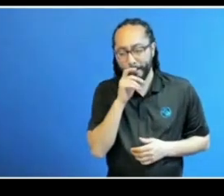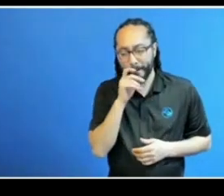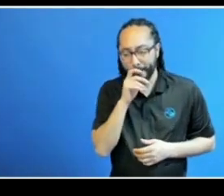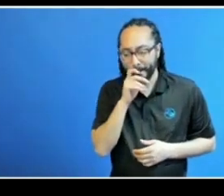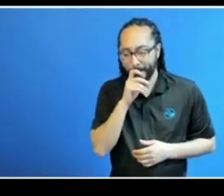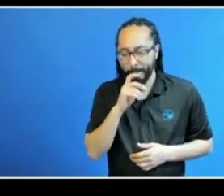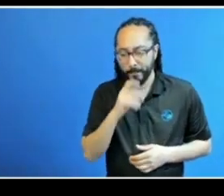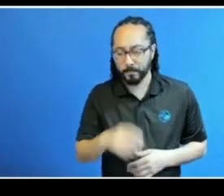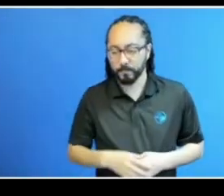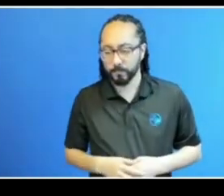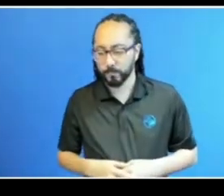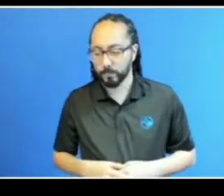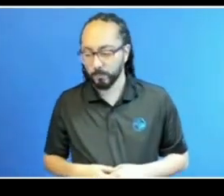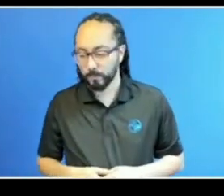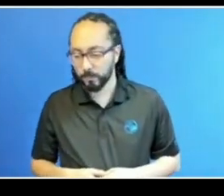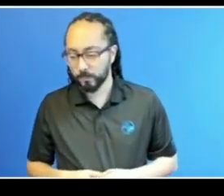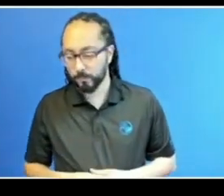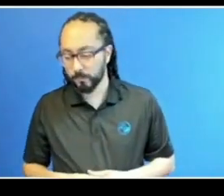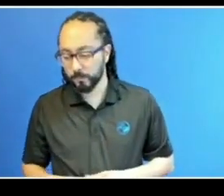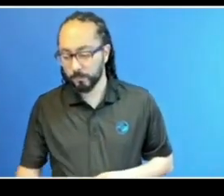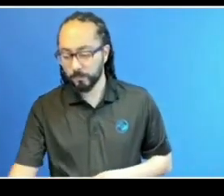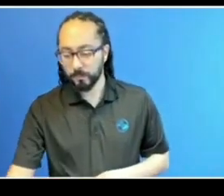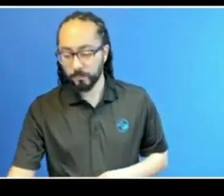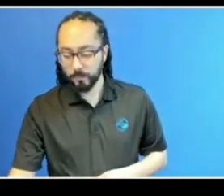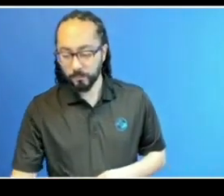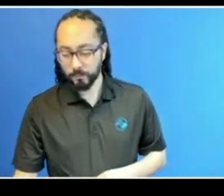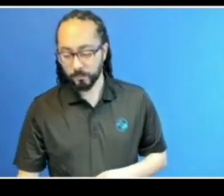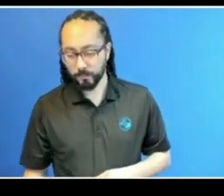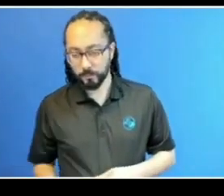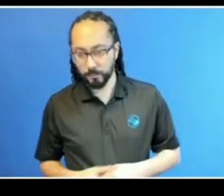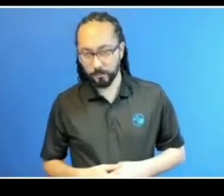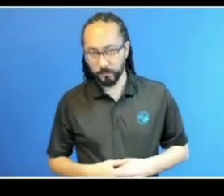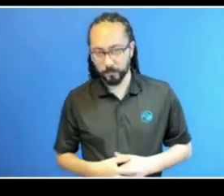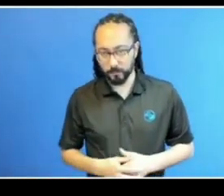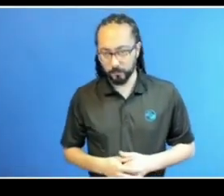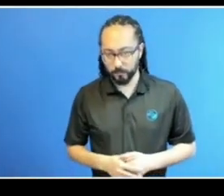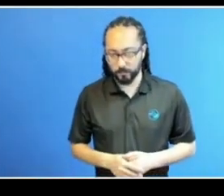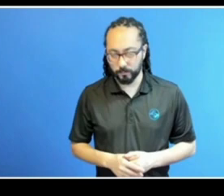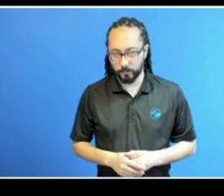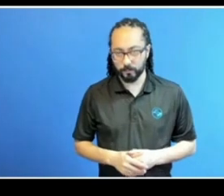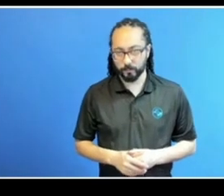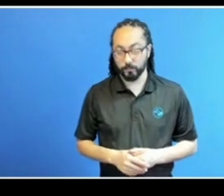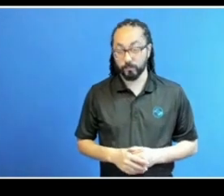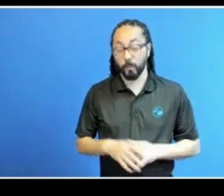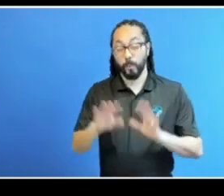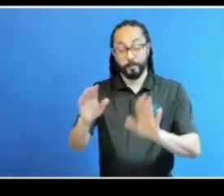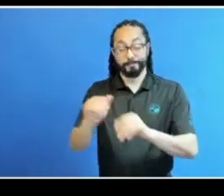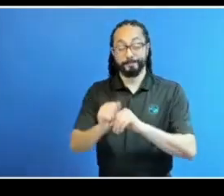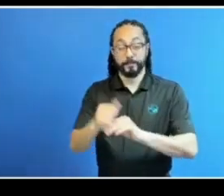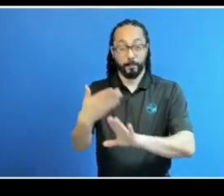Well, I think before starting a business, I would define success